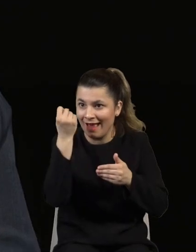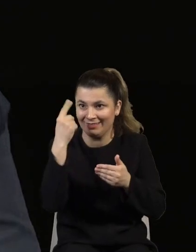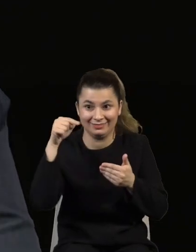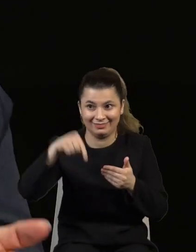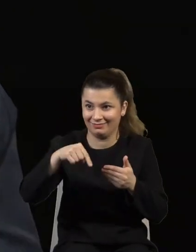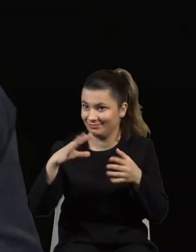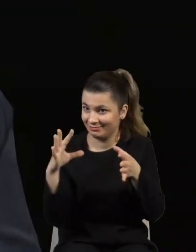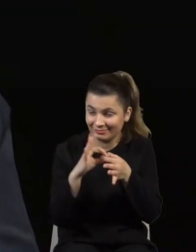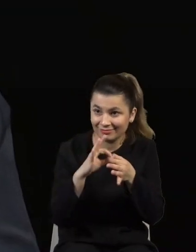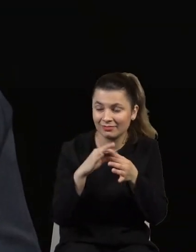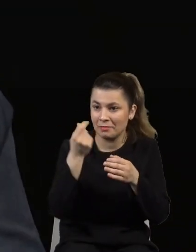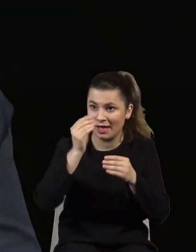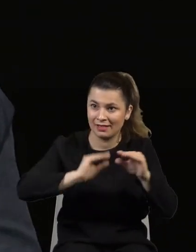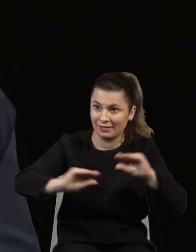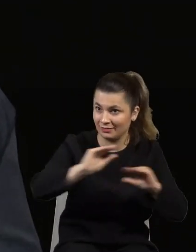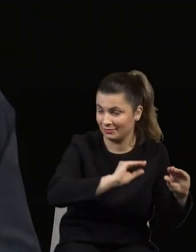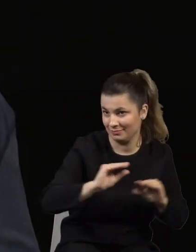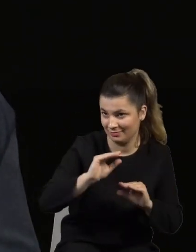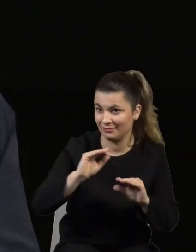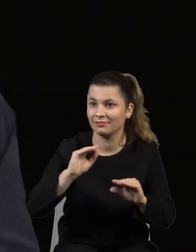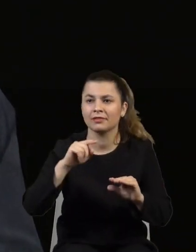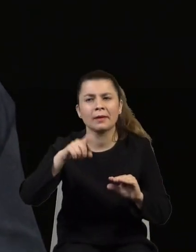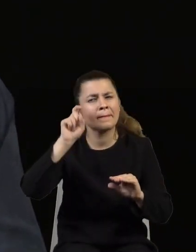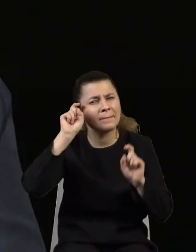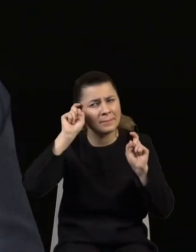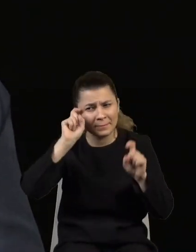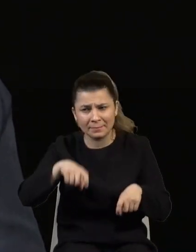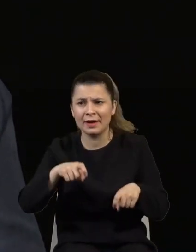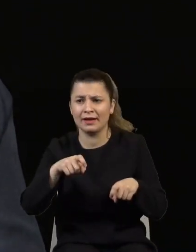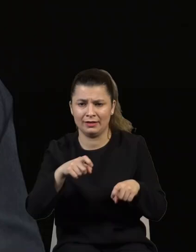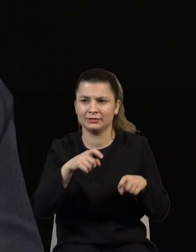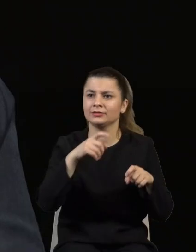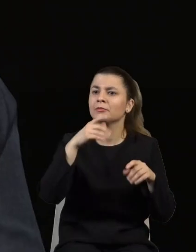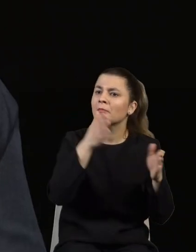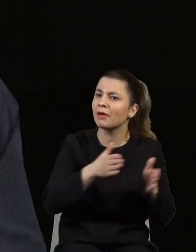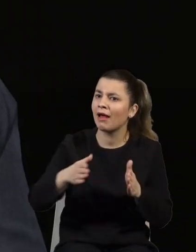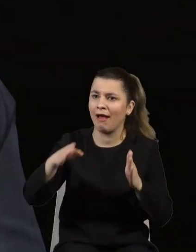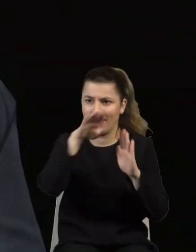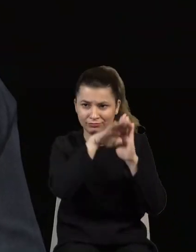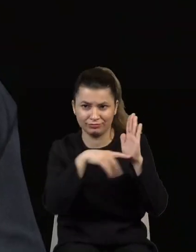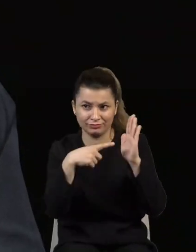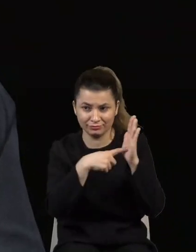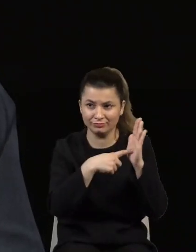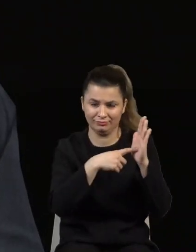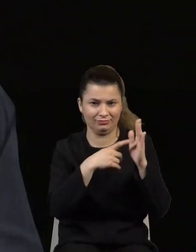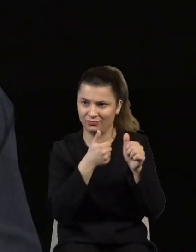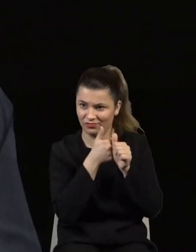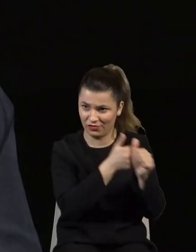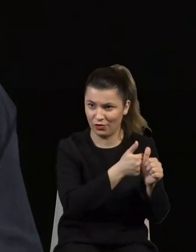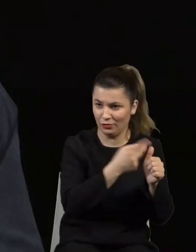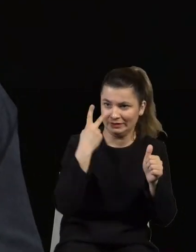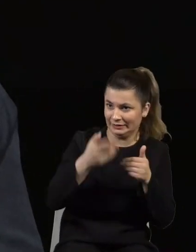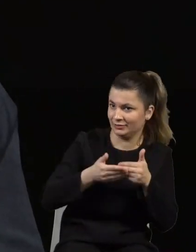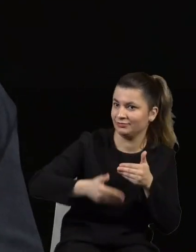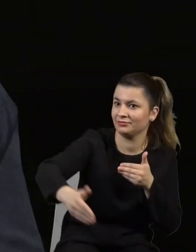the territorial plans, the urban plans. At certain point in time, this was a